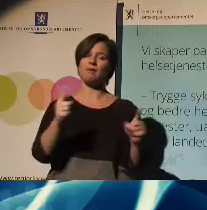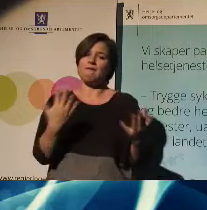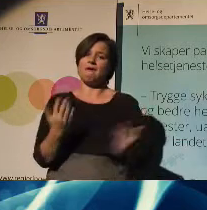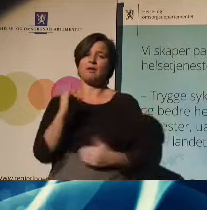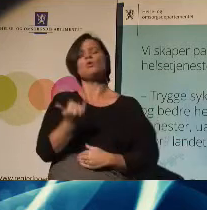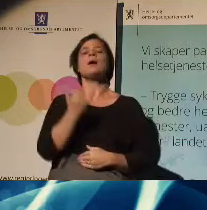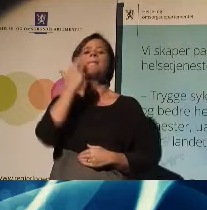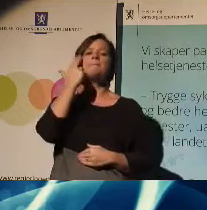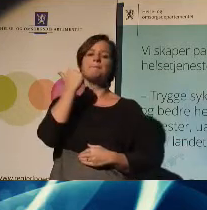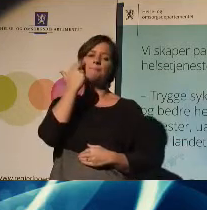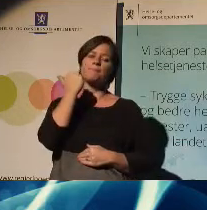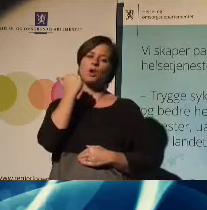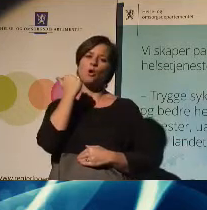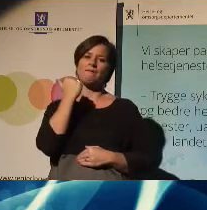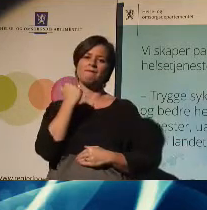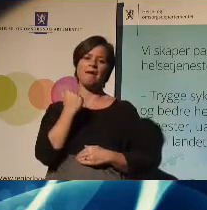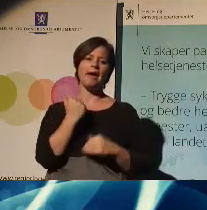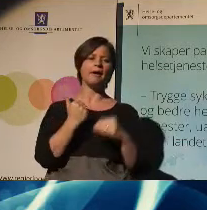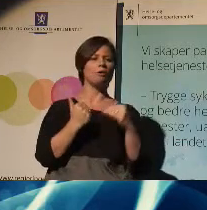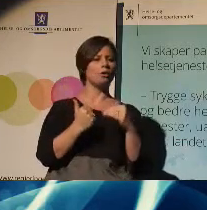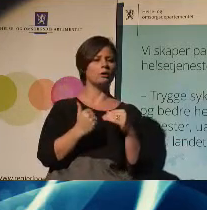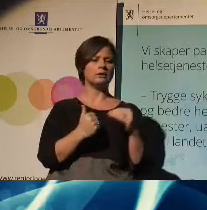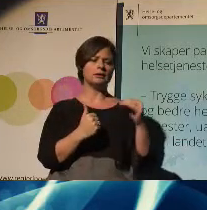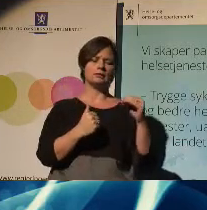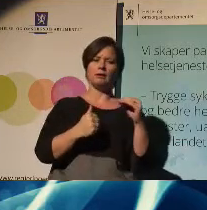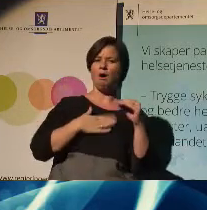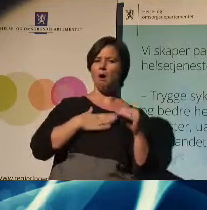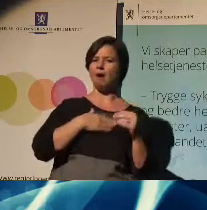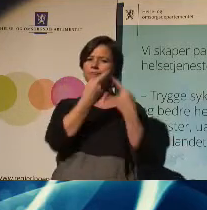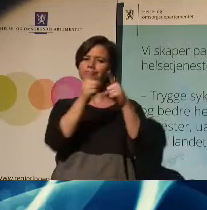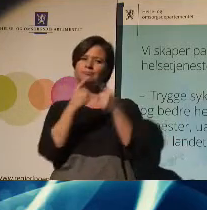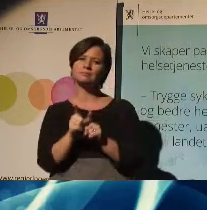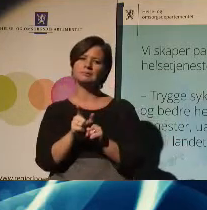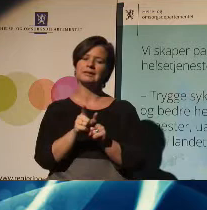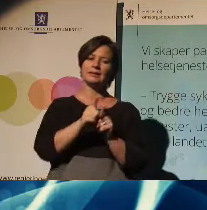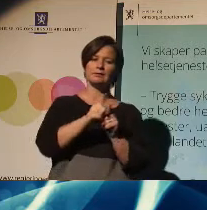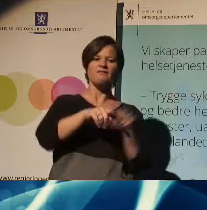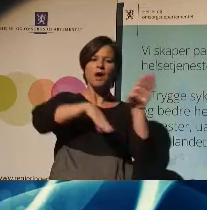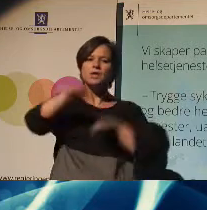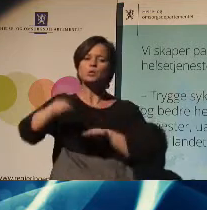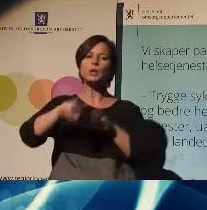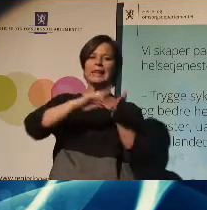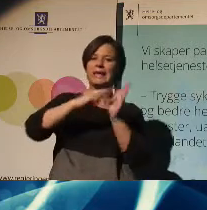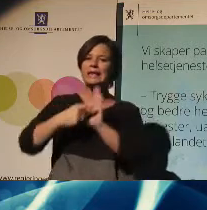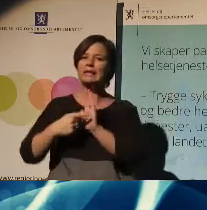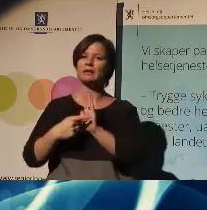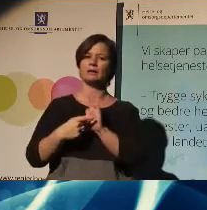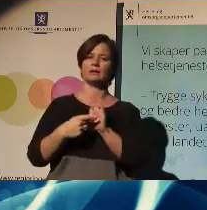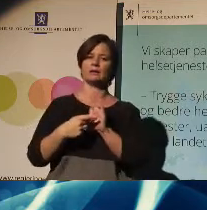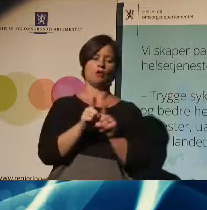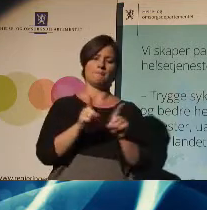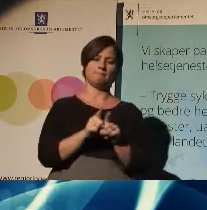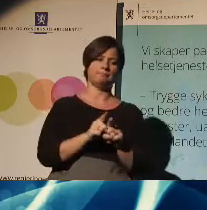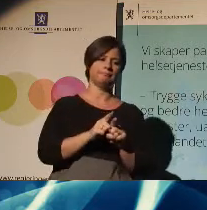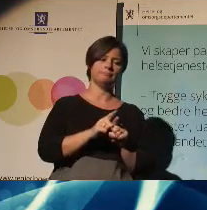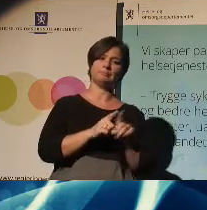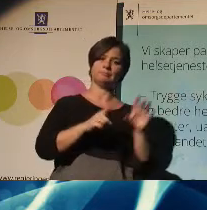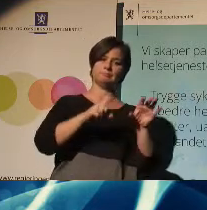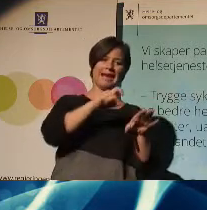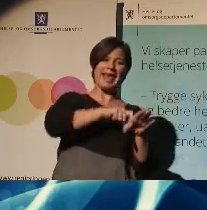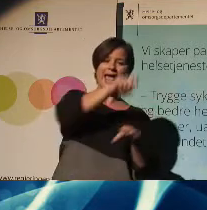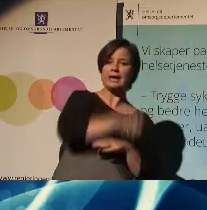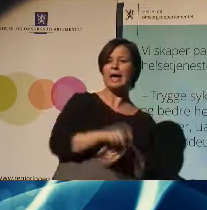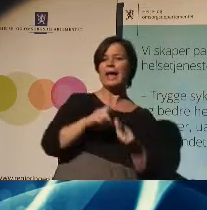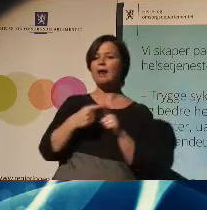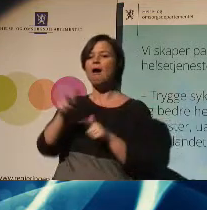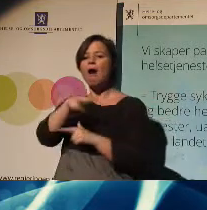care for people with Parkinson's, with all these remarkable tricks and variations, as a physician or an other professional, you need to understand the